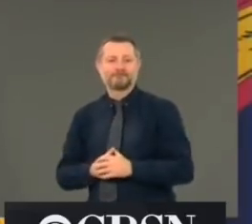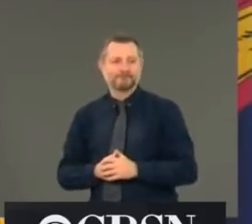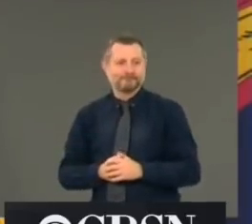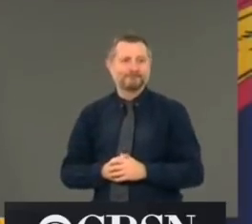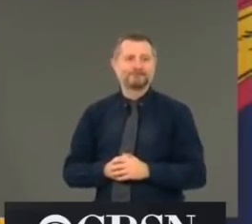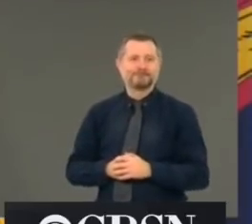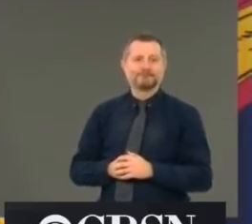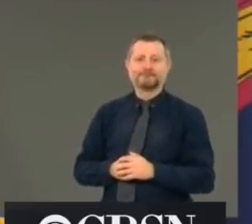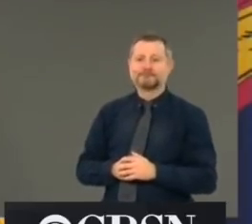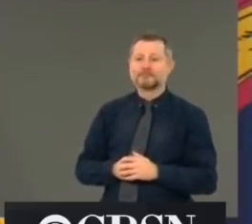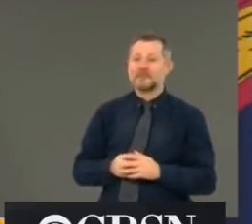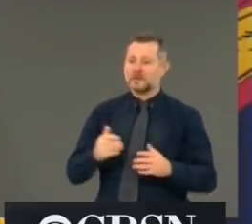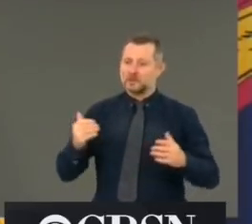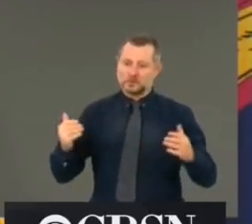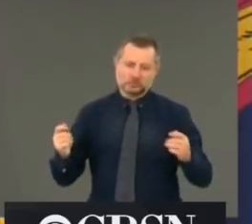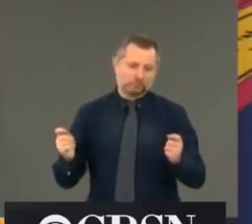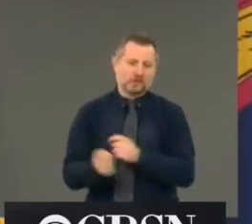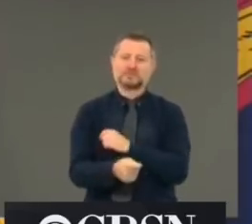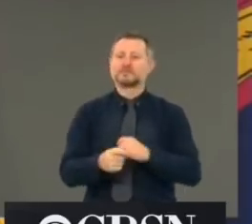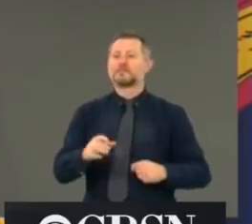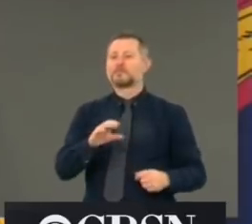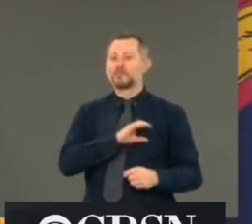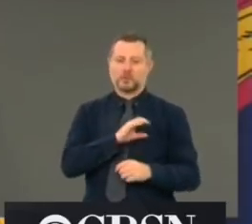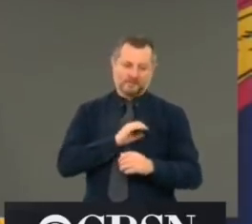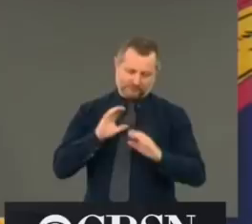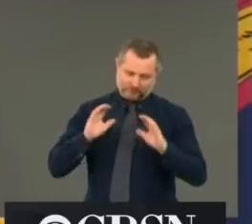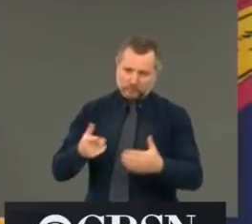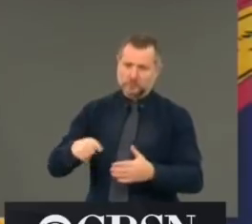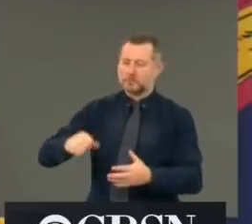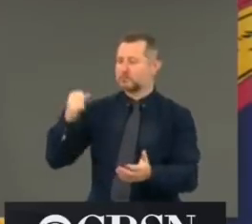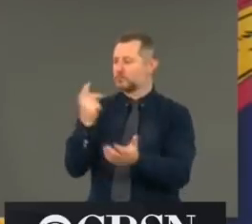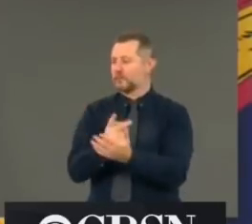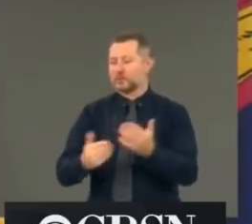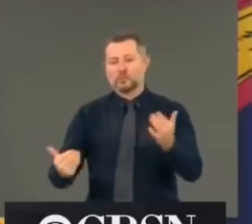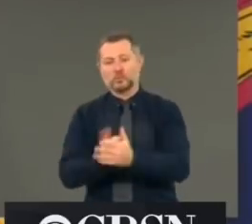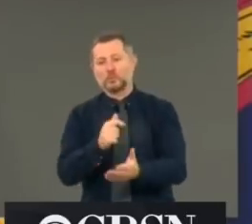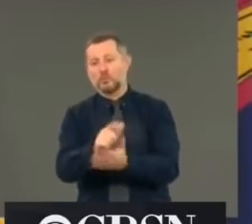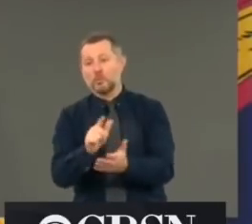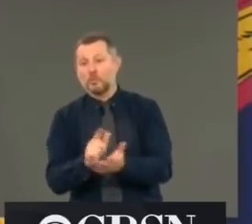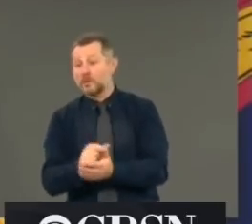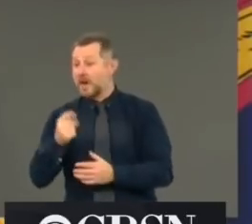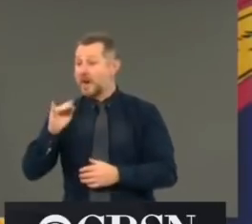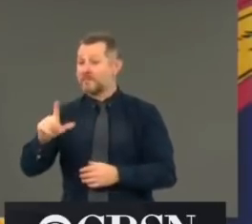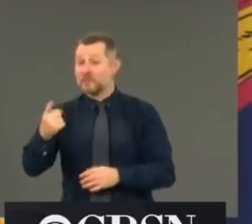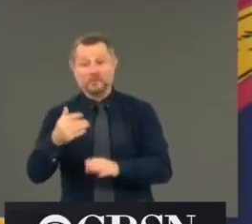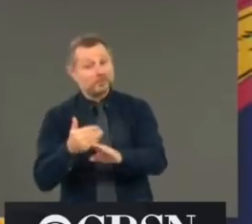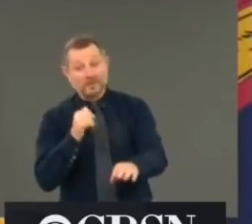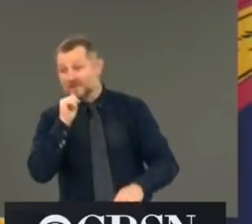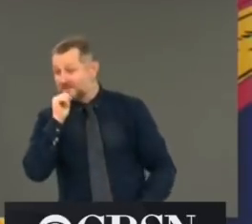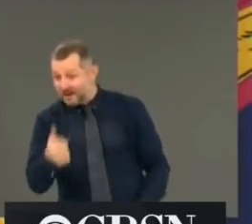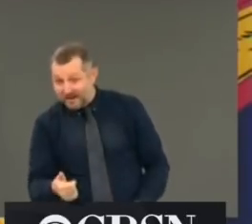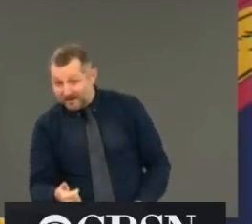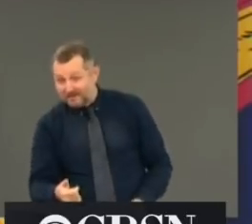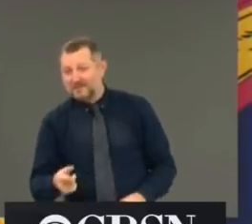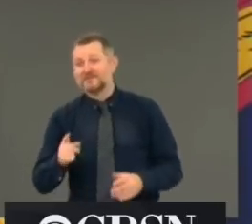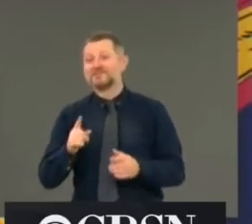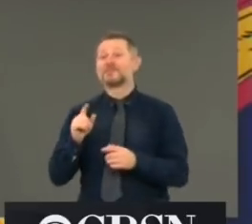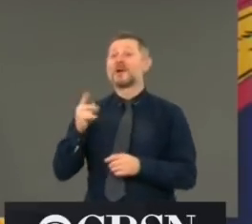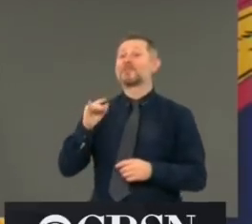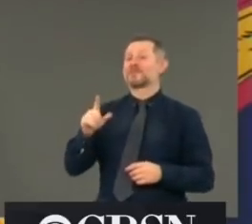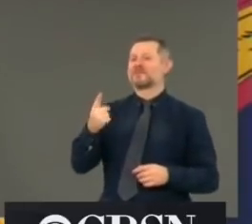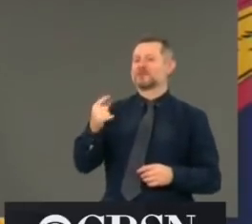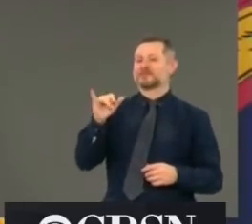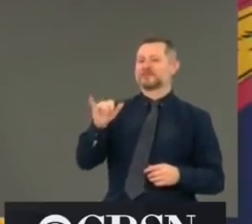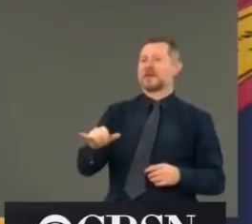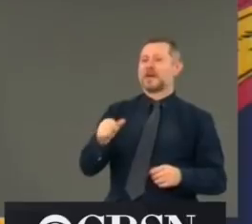They redesign their police force. They pass a law for that by April 1. If they don't, which is also coincident with the state budget, as